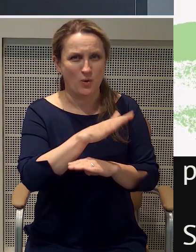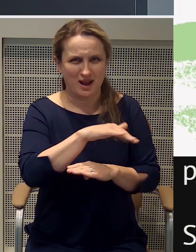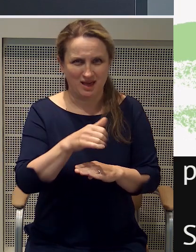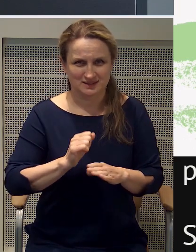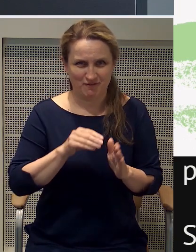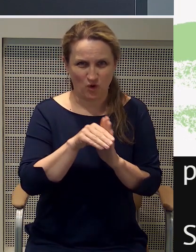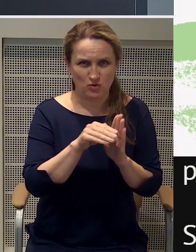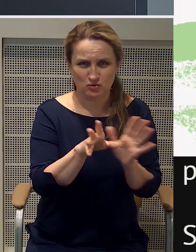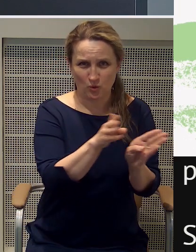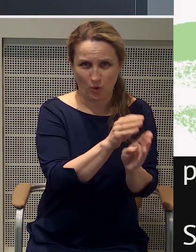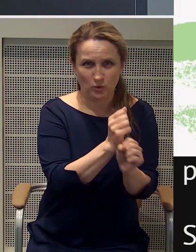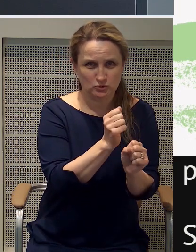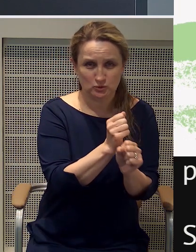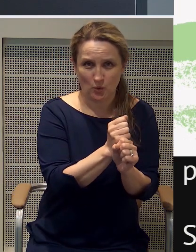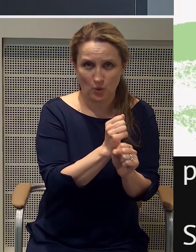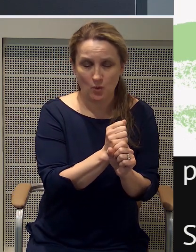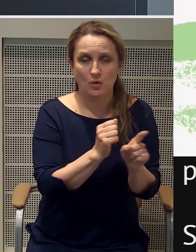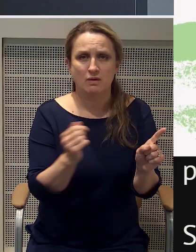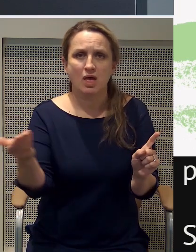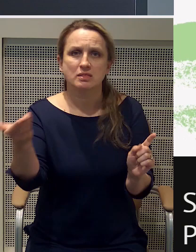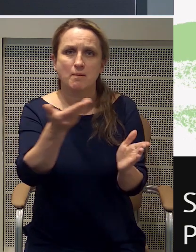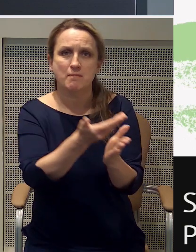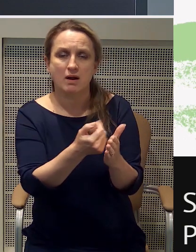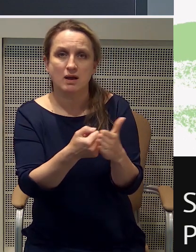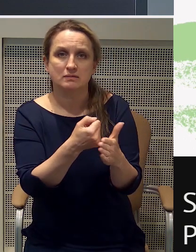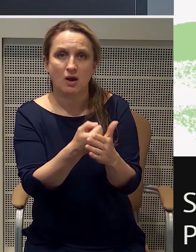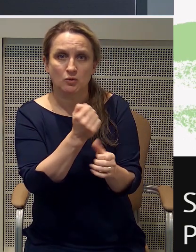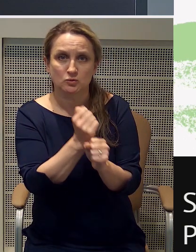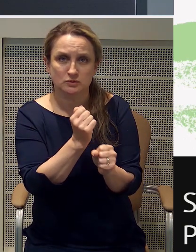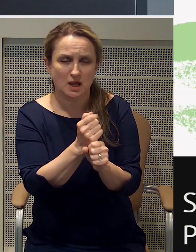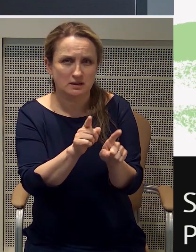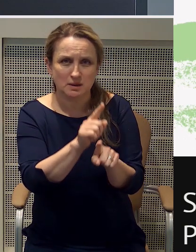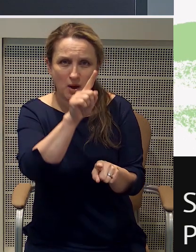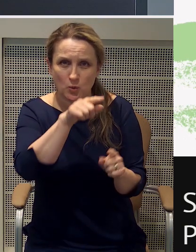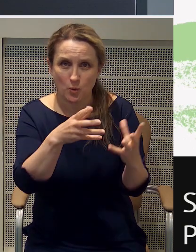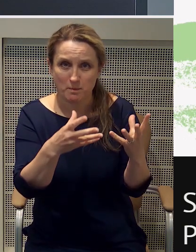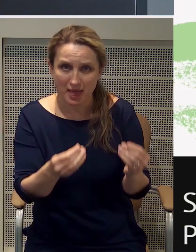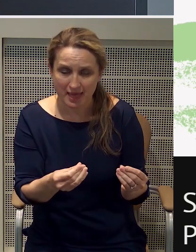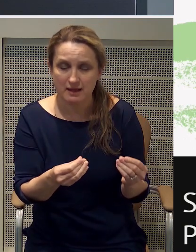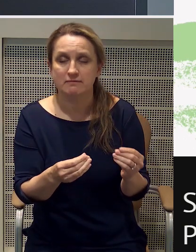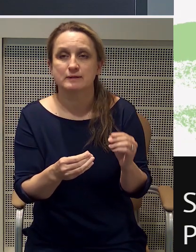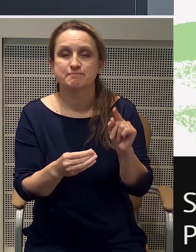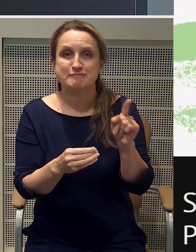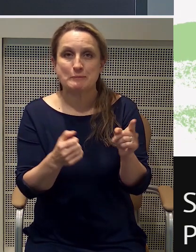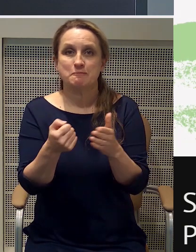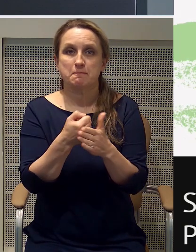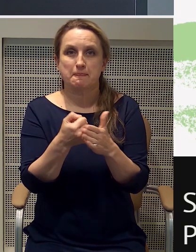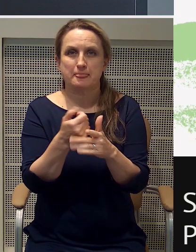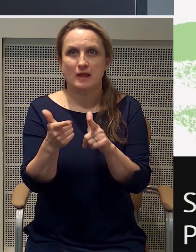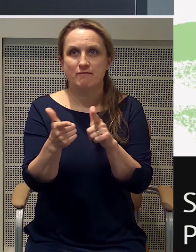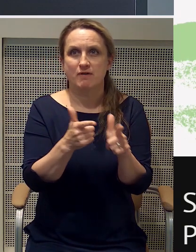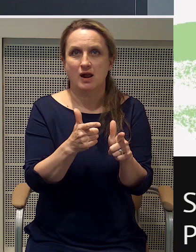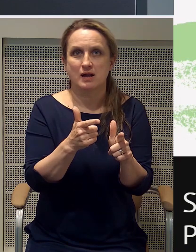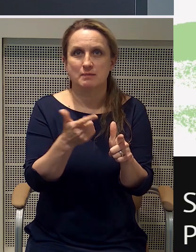they turned to Global X Pharma. There's a close cooperation with the Children's Foundation, and they applied on the